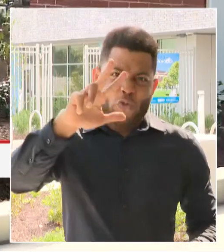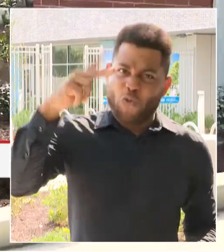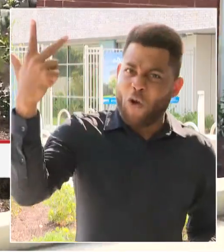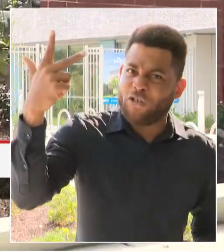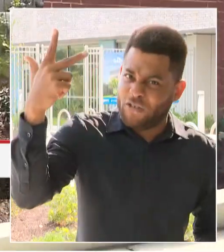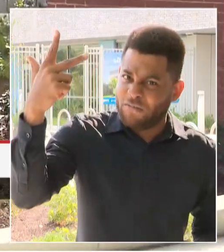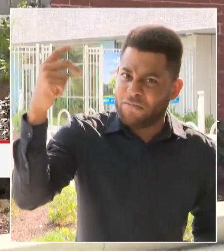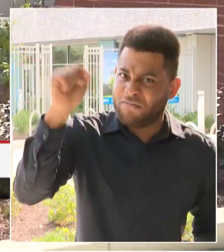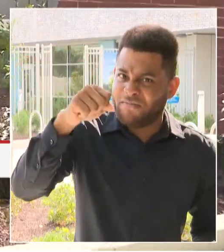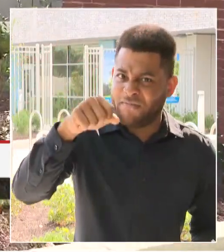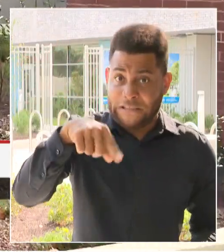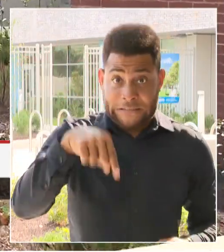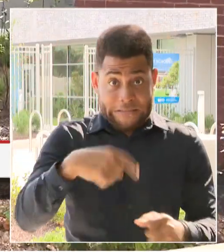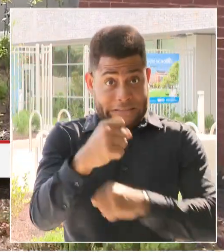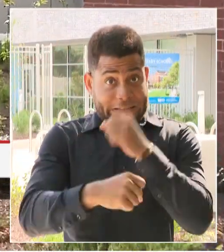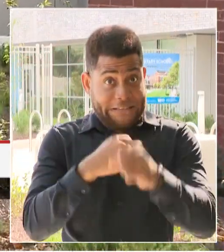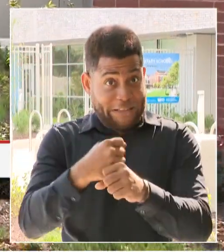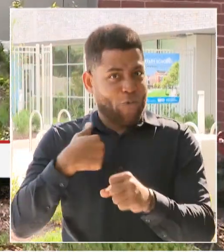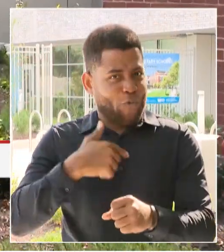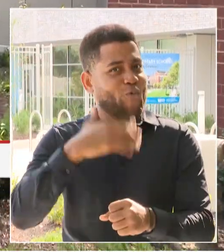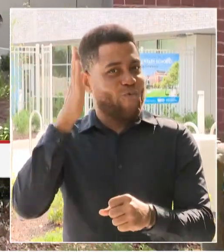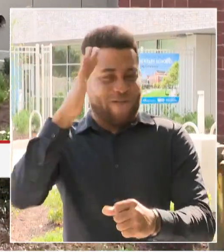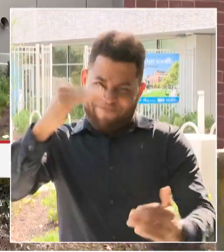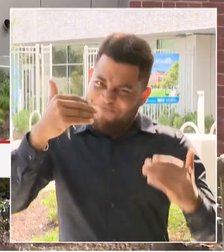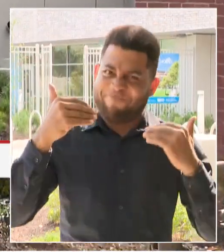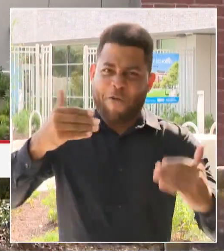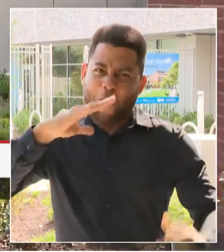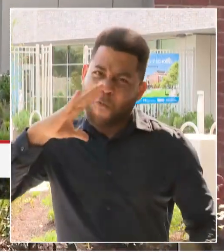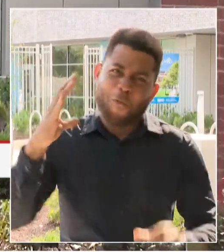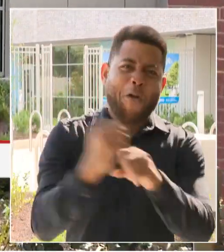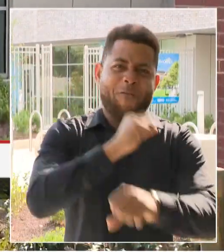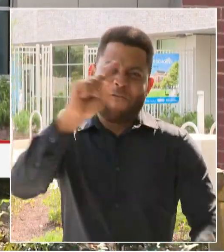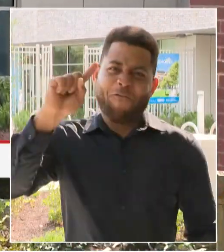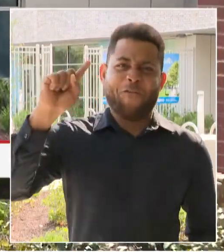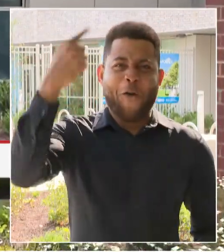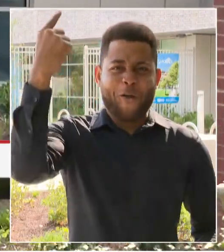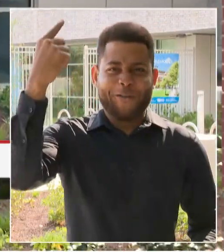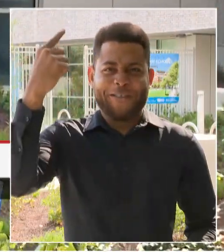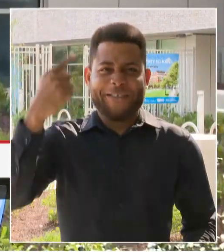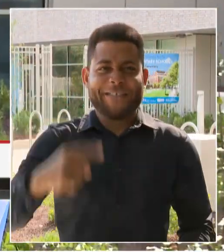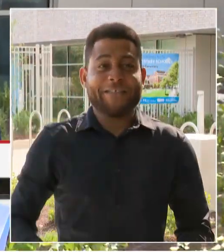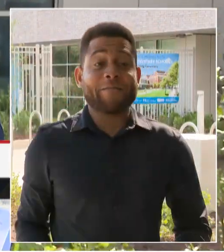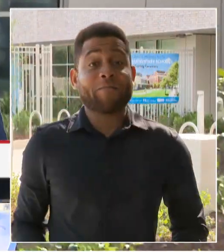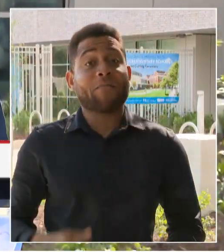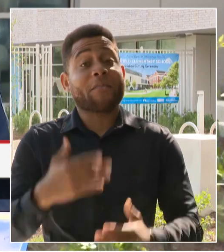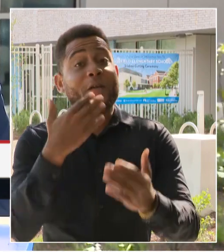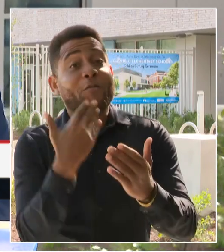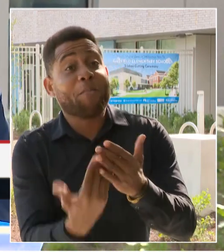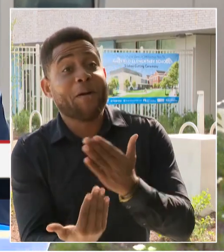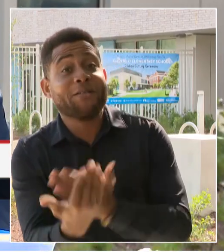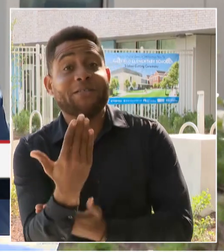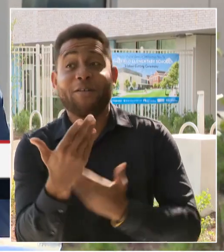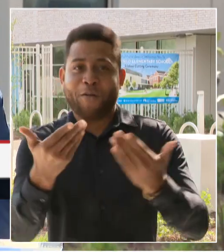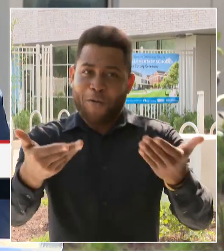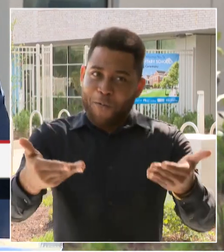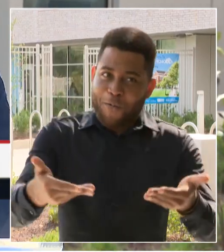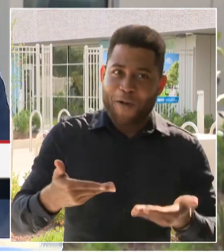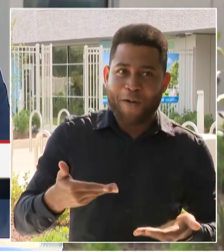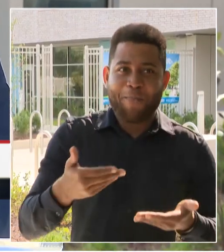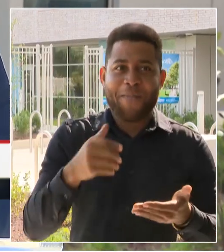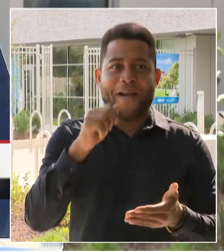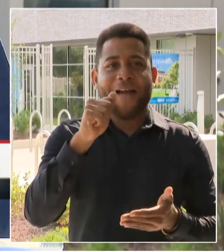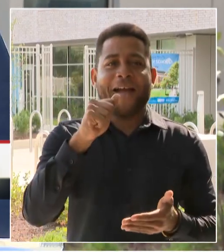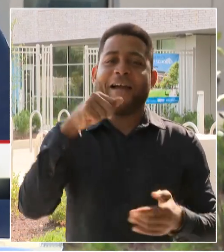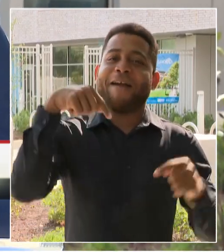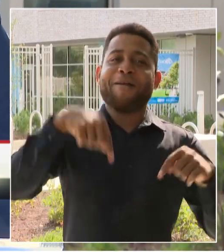Good morning, everyone, and happy first day of pre-K. We were excited to welcome our youngest learners this morning. Welcome to Garfield Elementary School. My